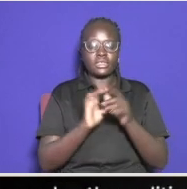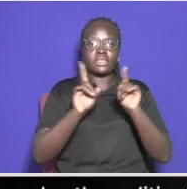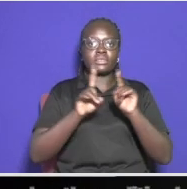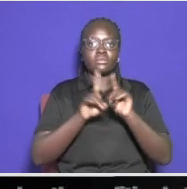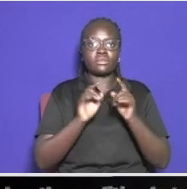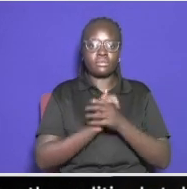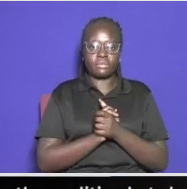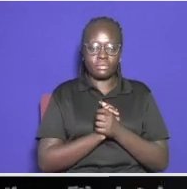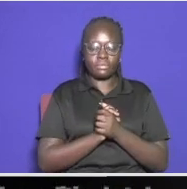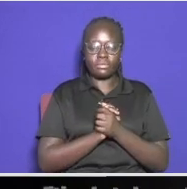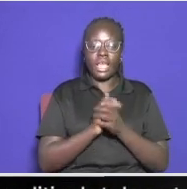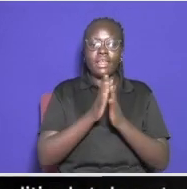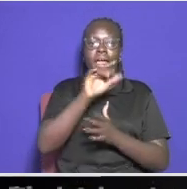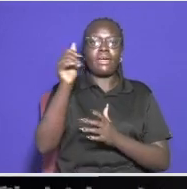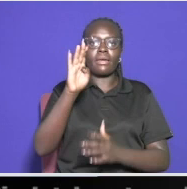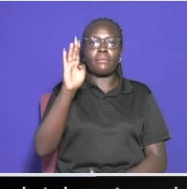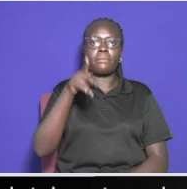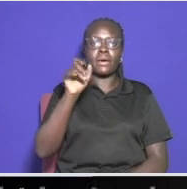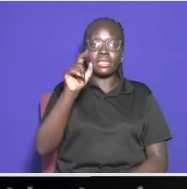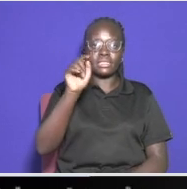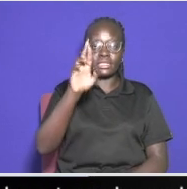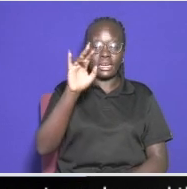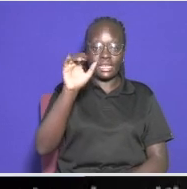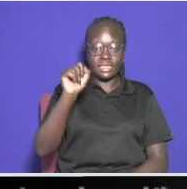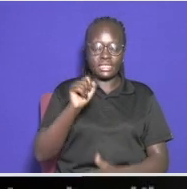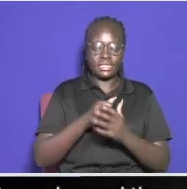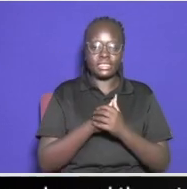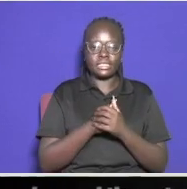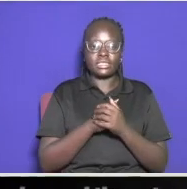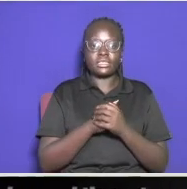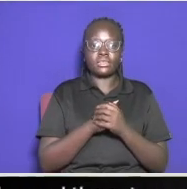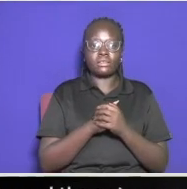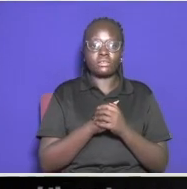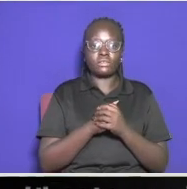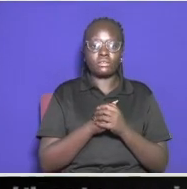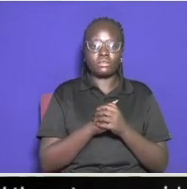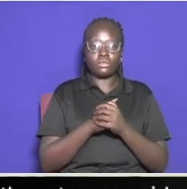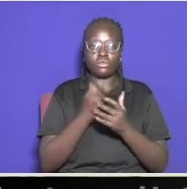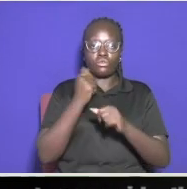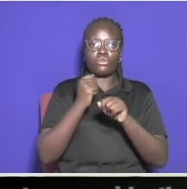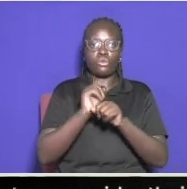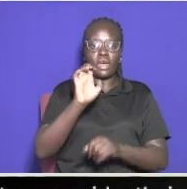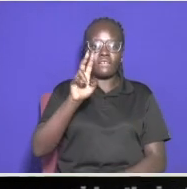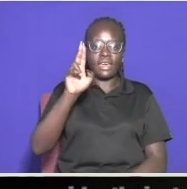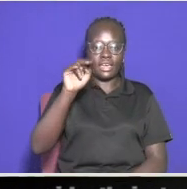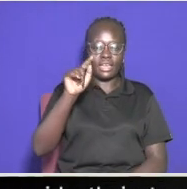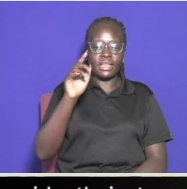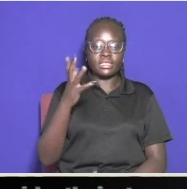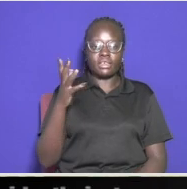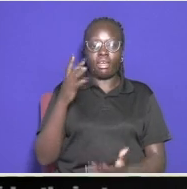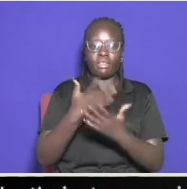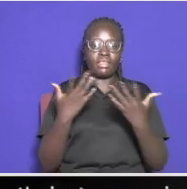cakes, other pastries like croissant. We also do event packages, mainly sound,